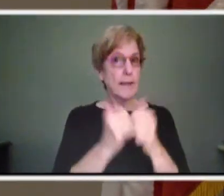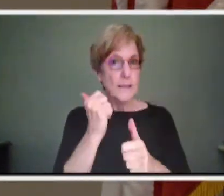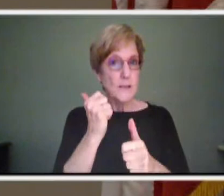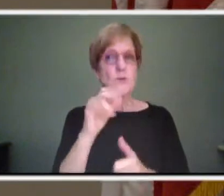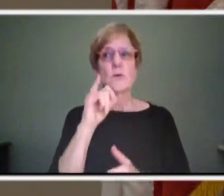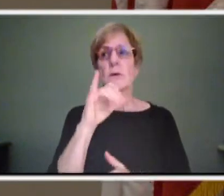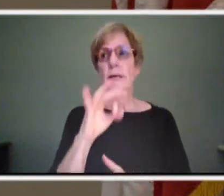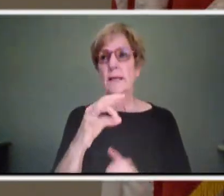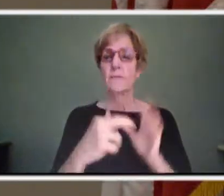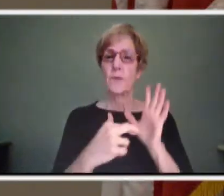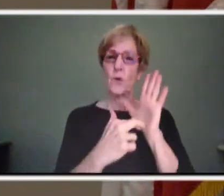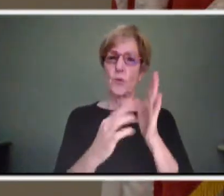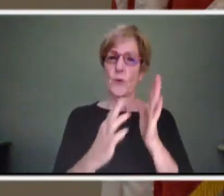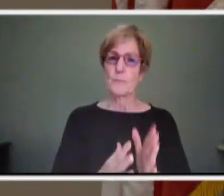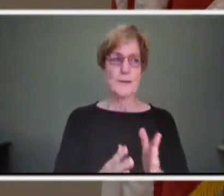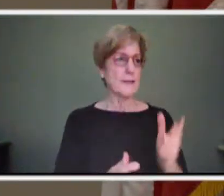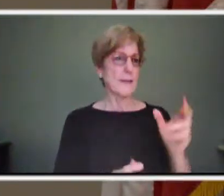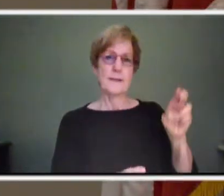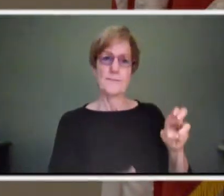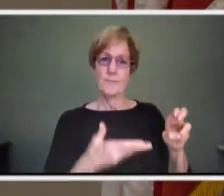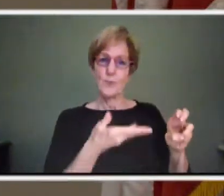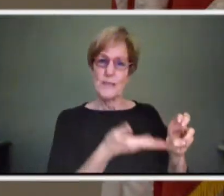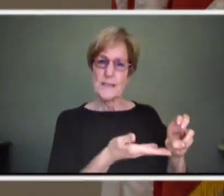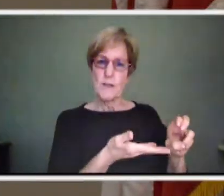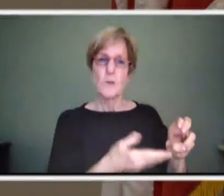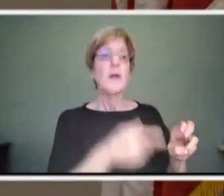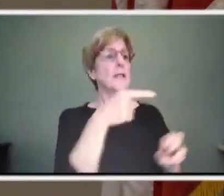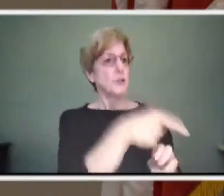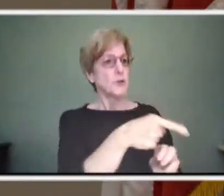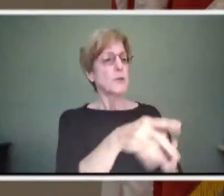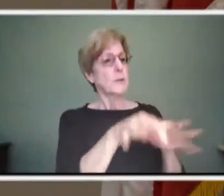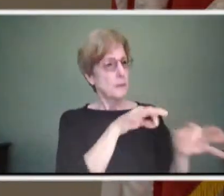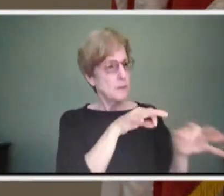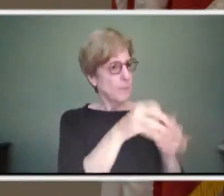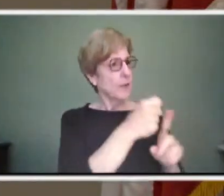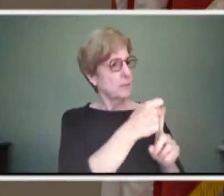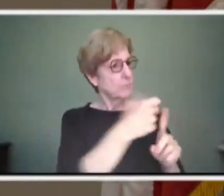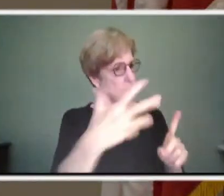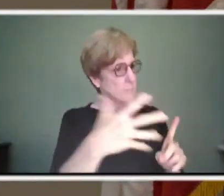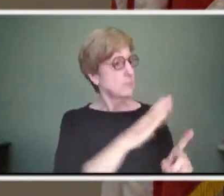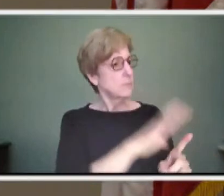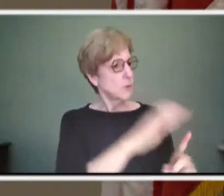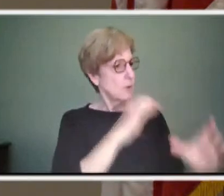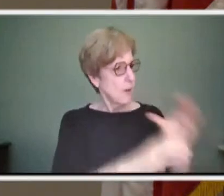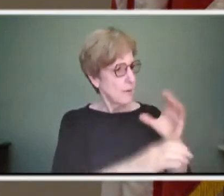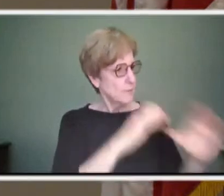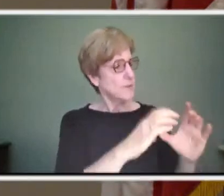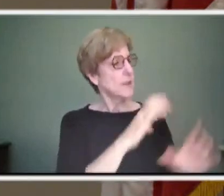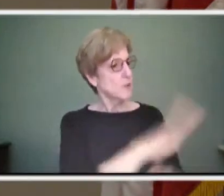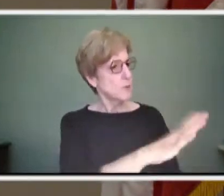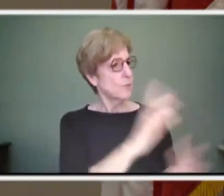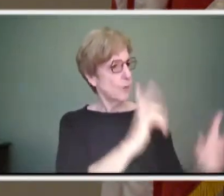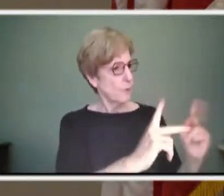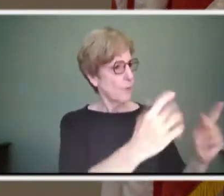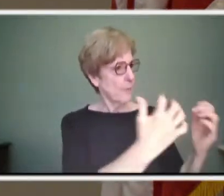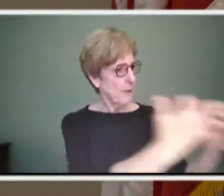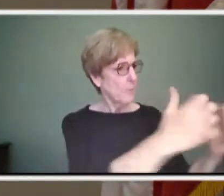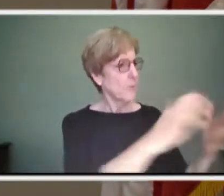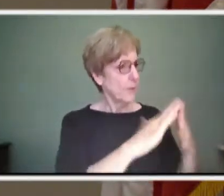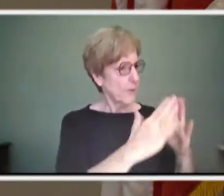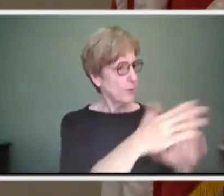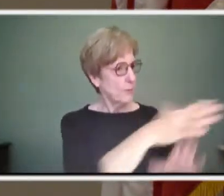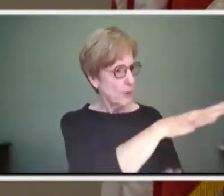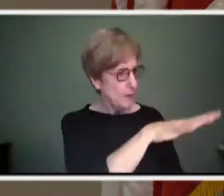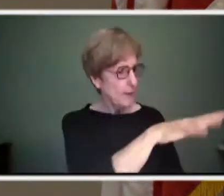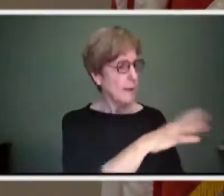our representative here, because she could really articulate what conversation she's had with the community,